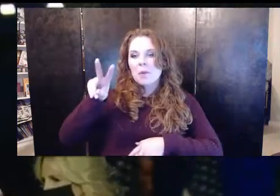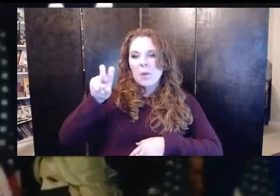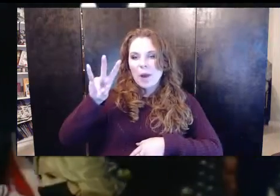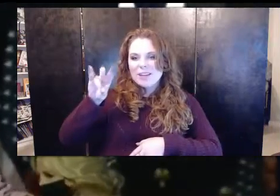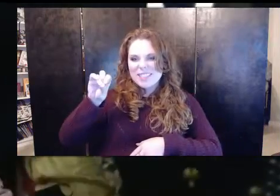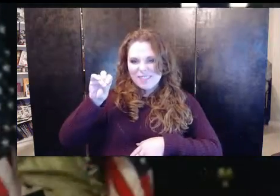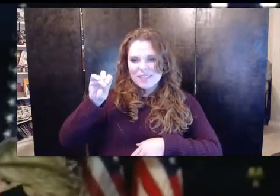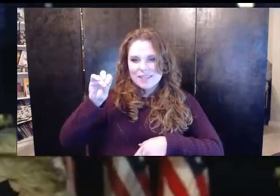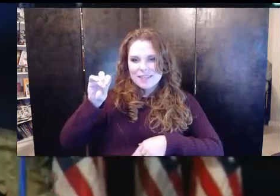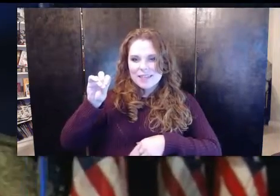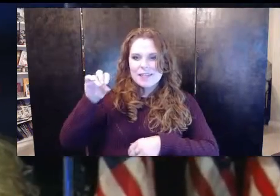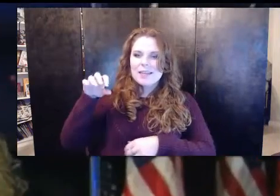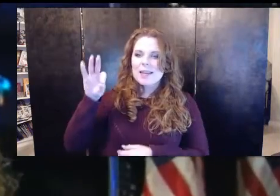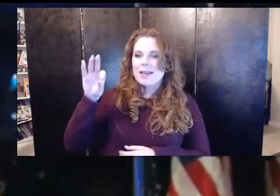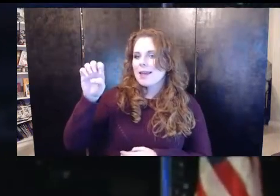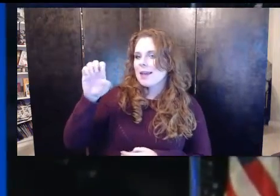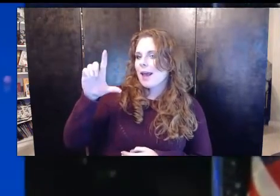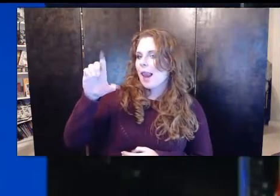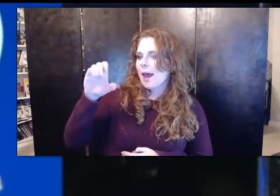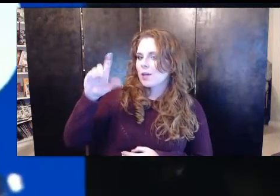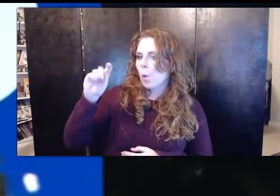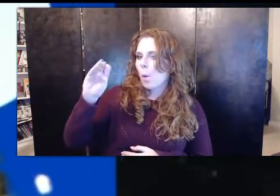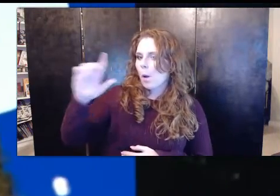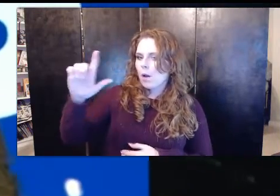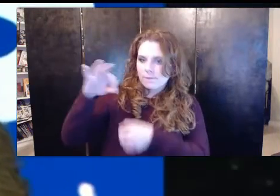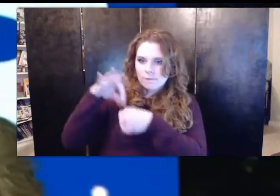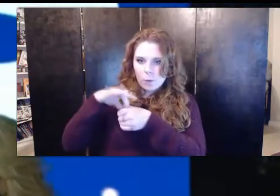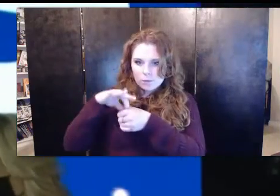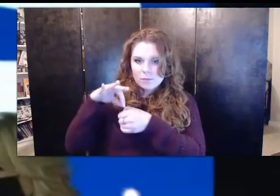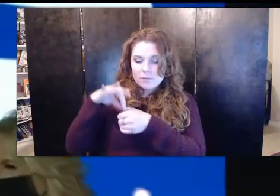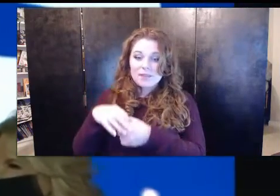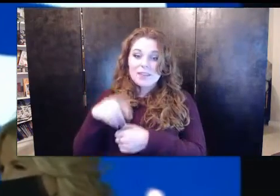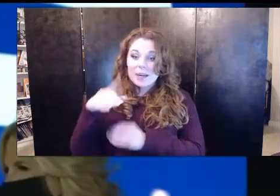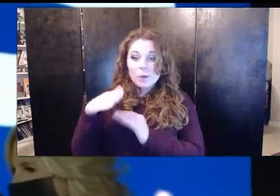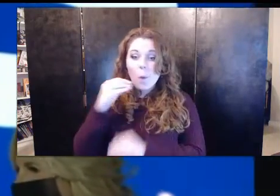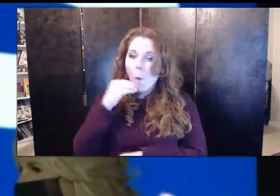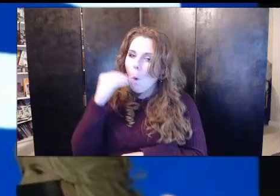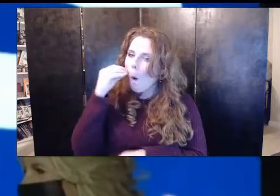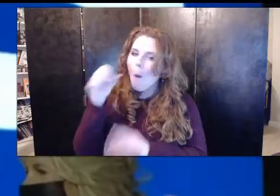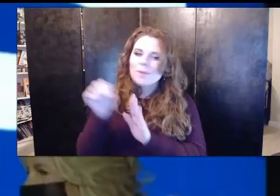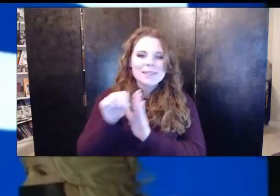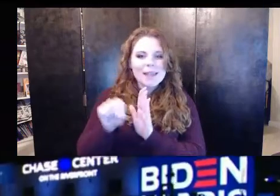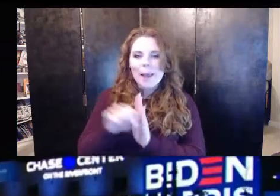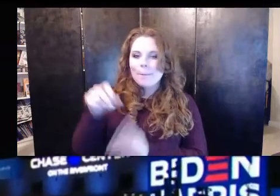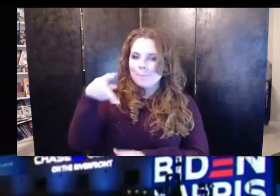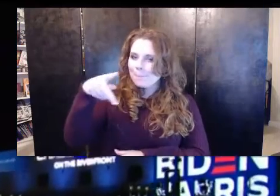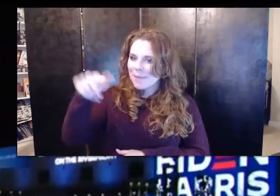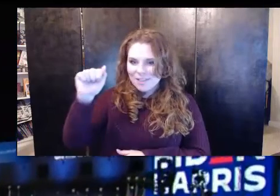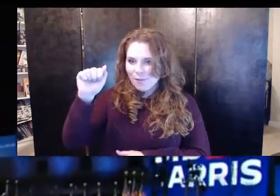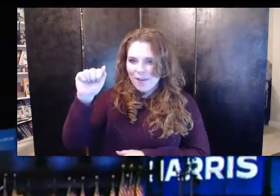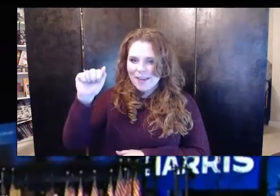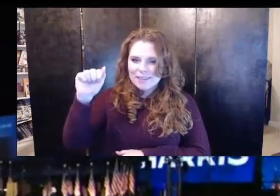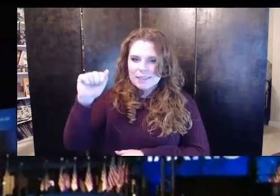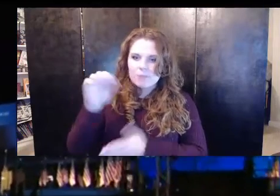counted, Joe Biden has been declared the apparent winner. The count in his home state of Pennsylvania put him over the top. We can still